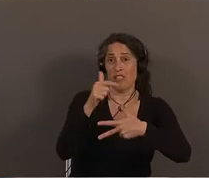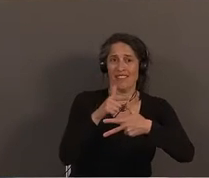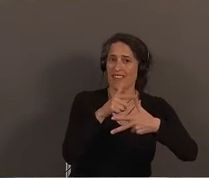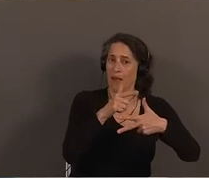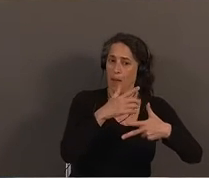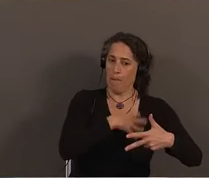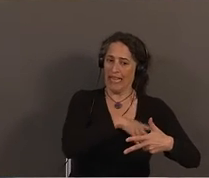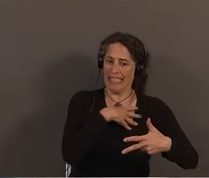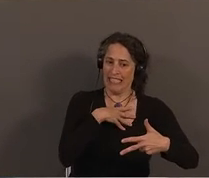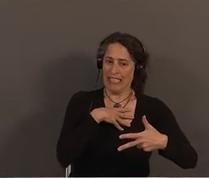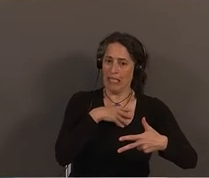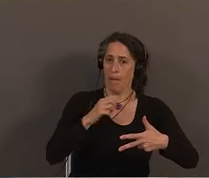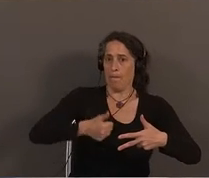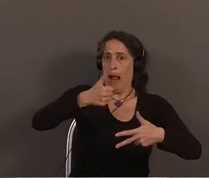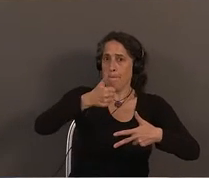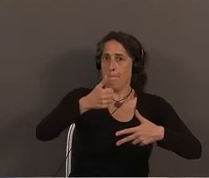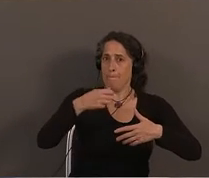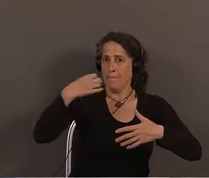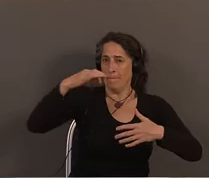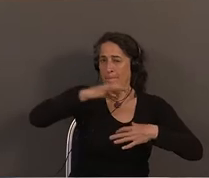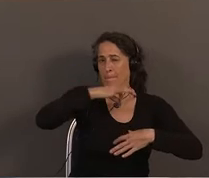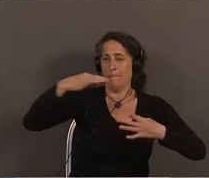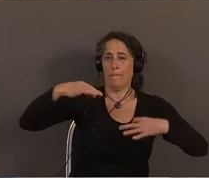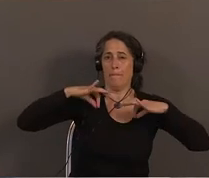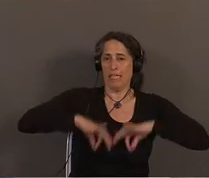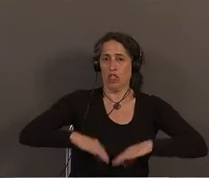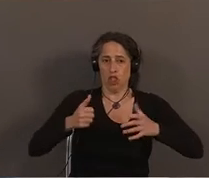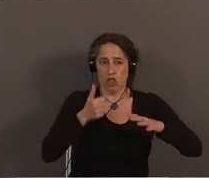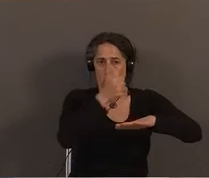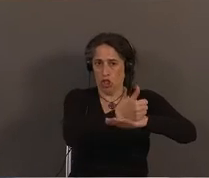mentioned earlier also in his keynote speech, this was one of the things that he had